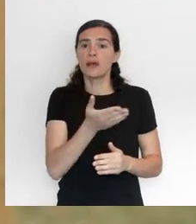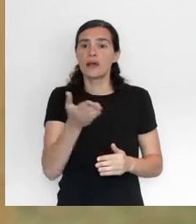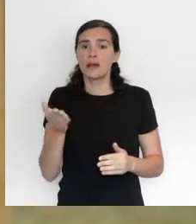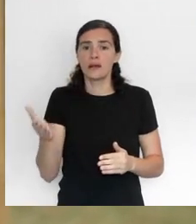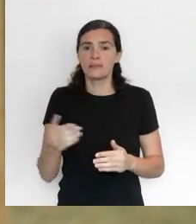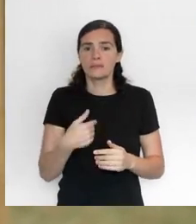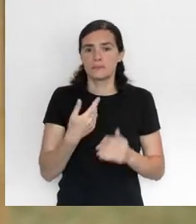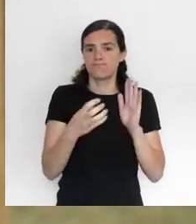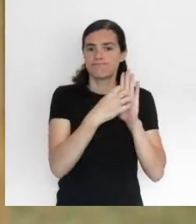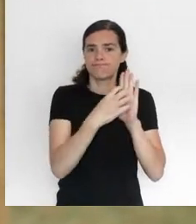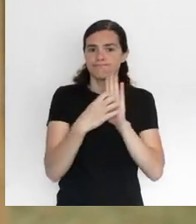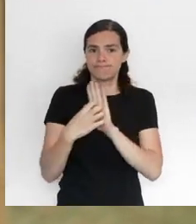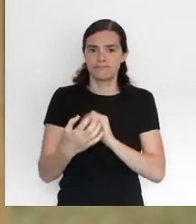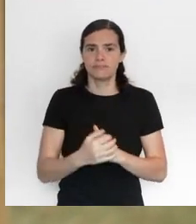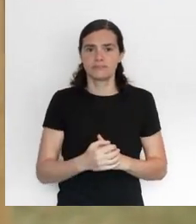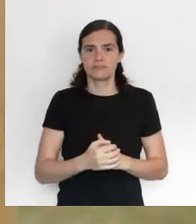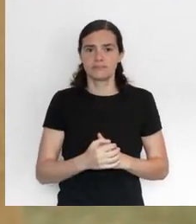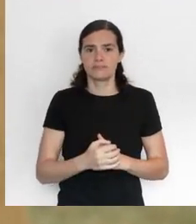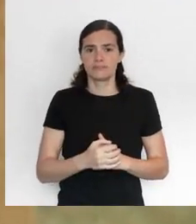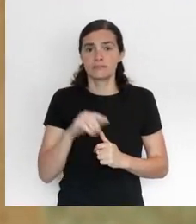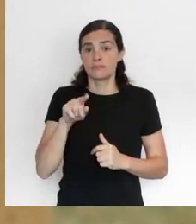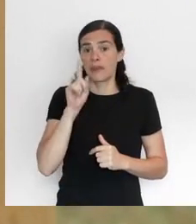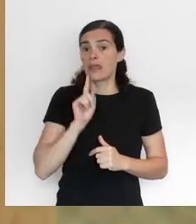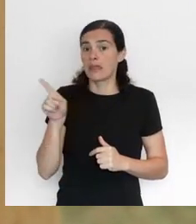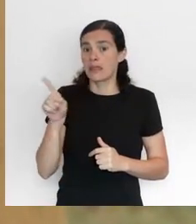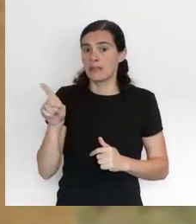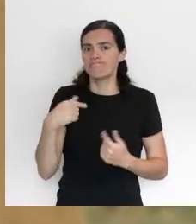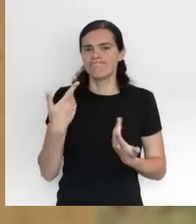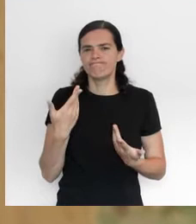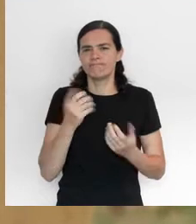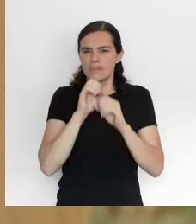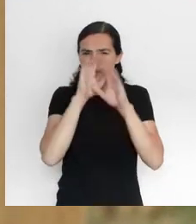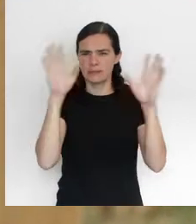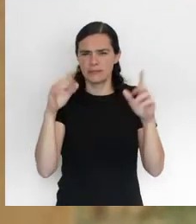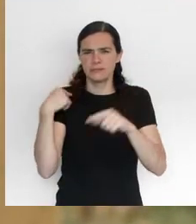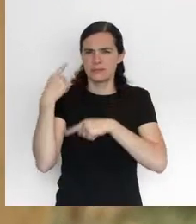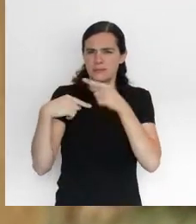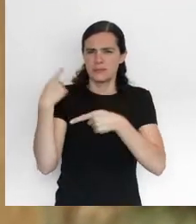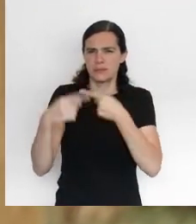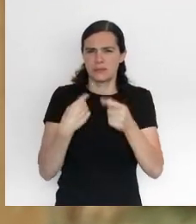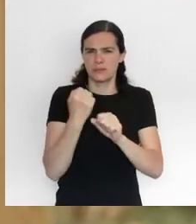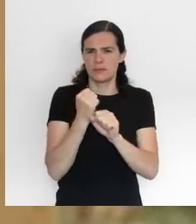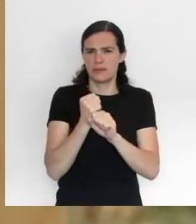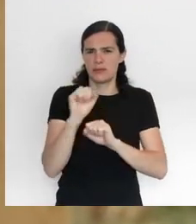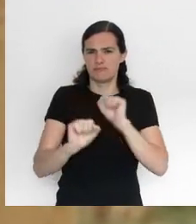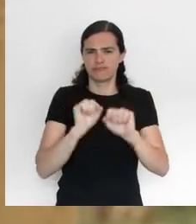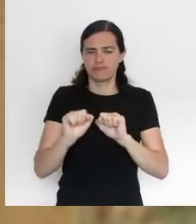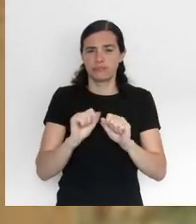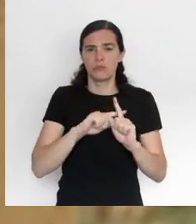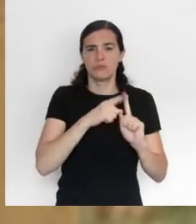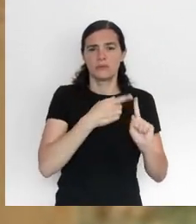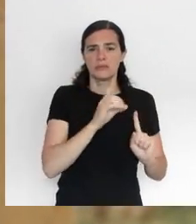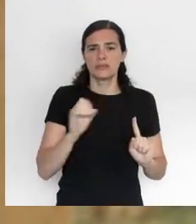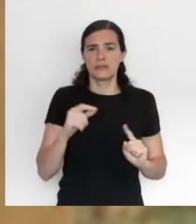values, these symbolic. For Yoko Ono, there is also a very clear tradition in her work. In